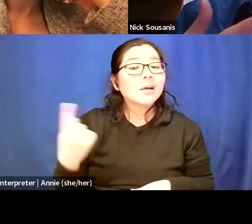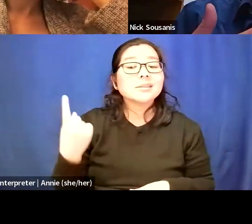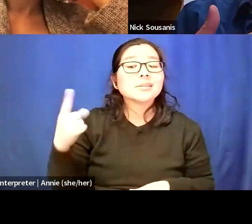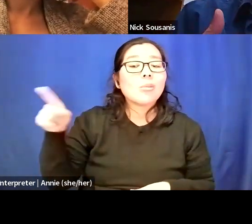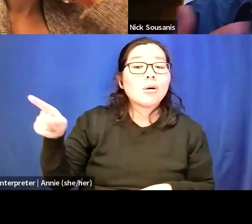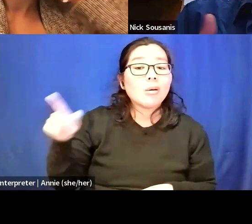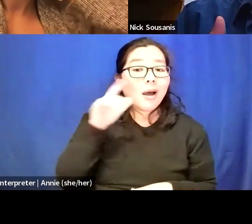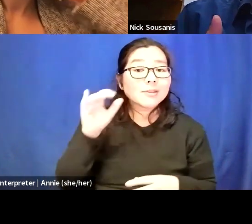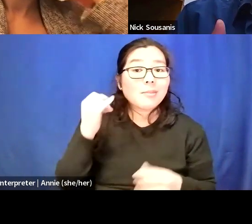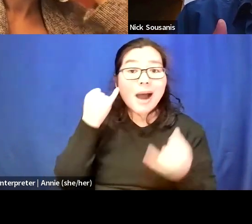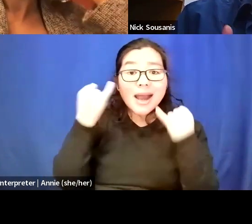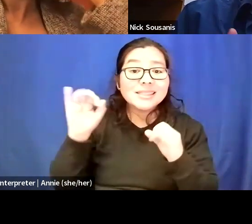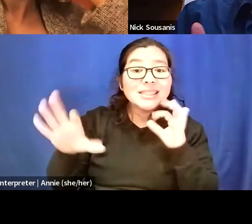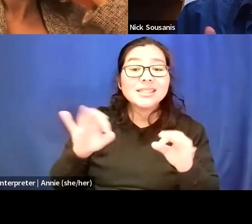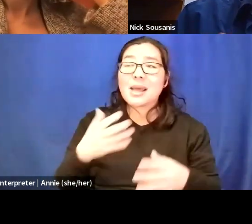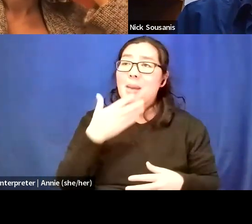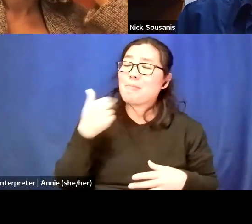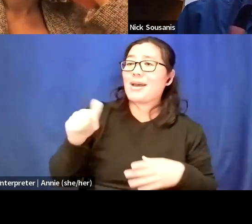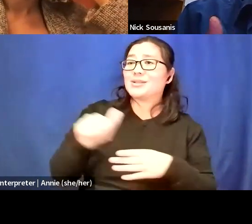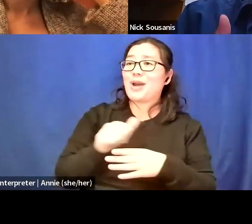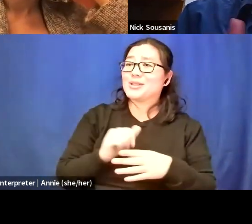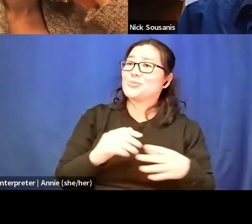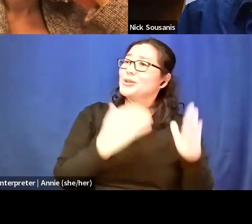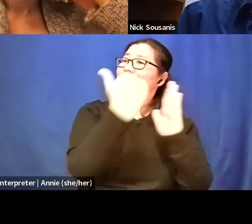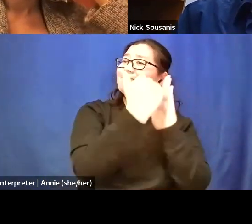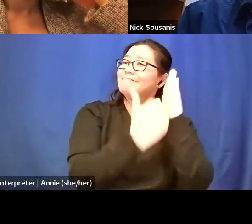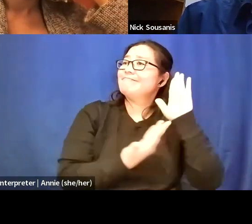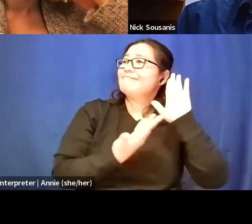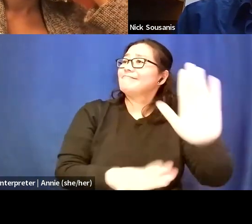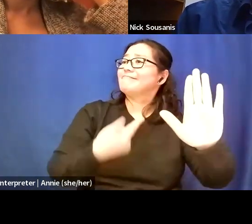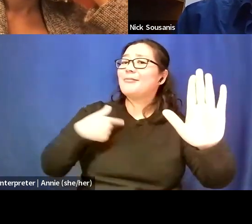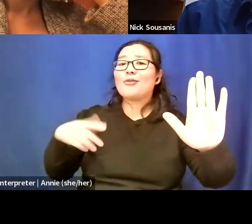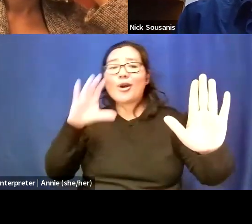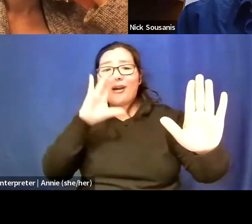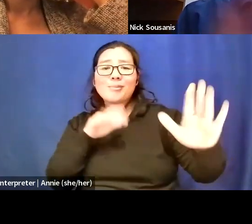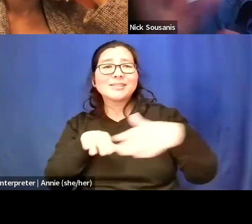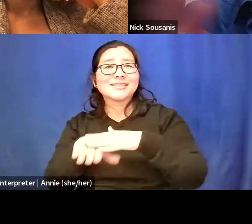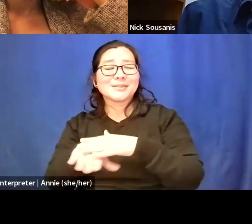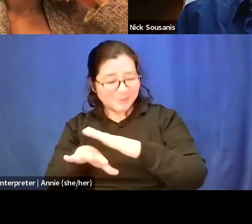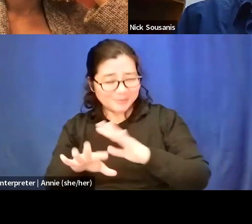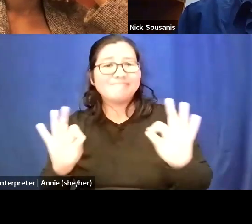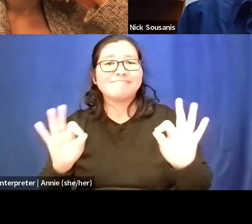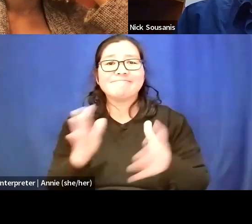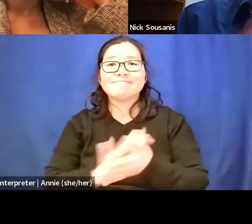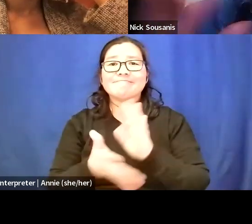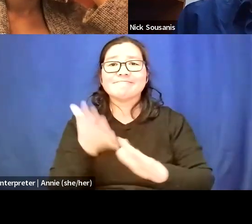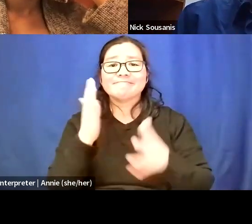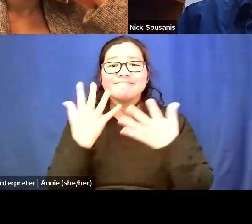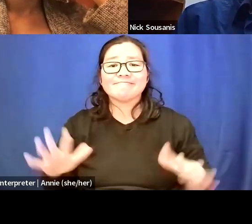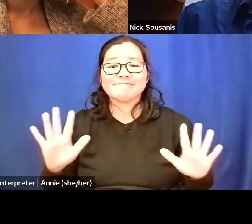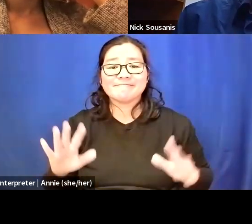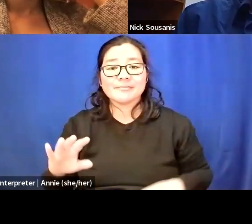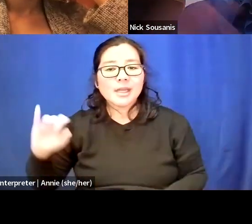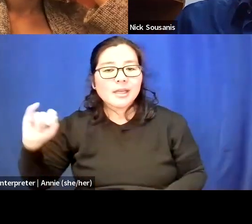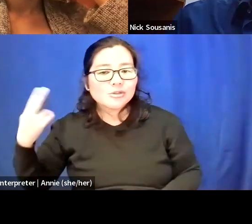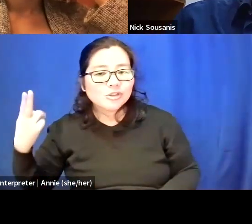some ideas and we'll have best practices for making comics adaptable. And Josh said, you know, very plainly, one size does